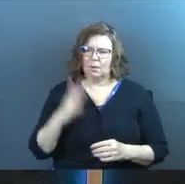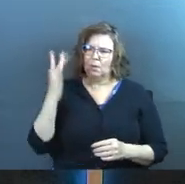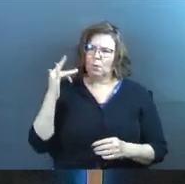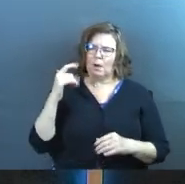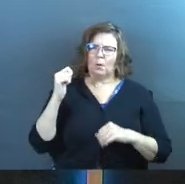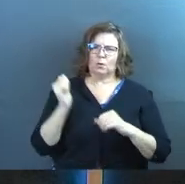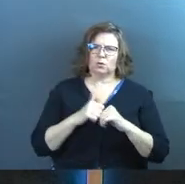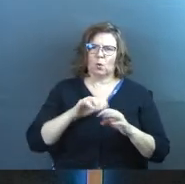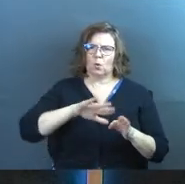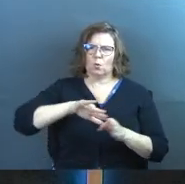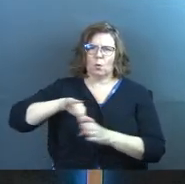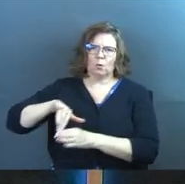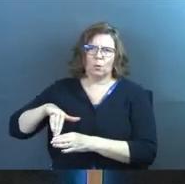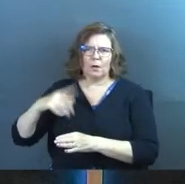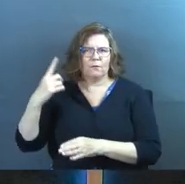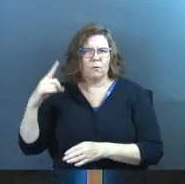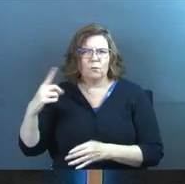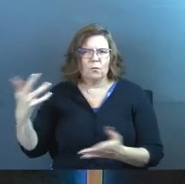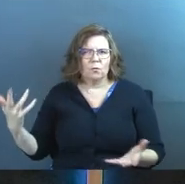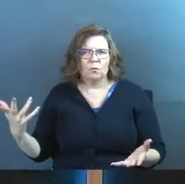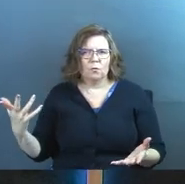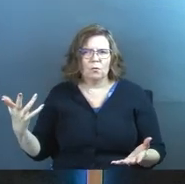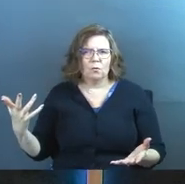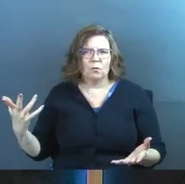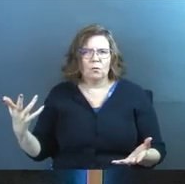Why was the stone rolled away?